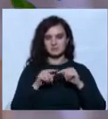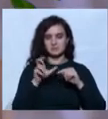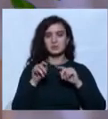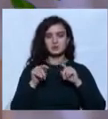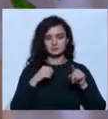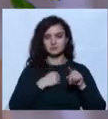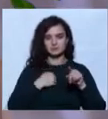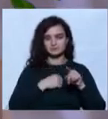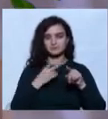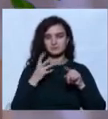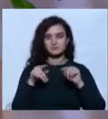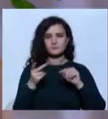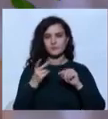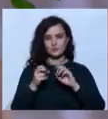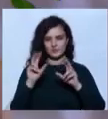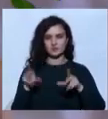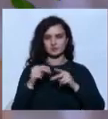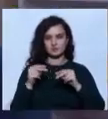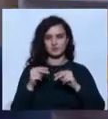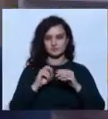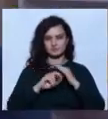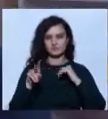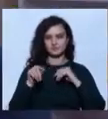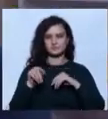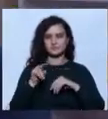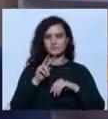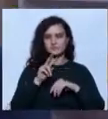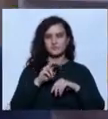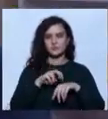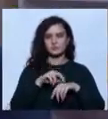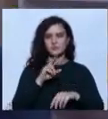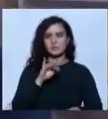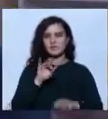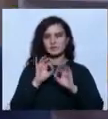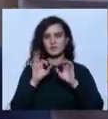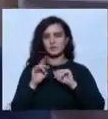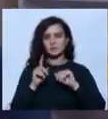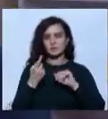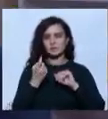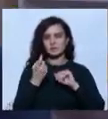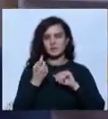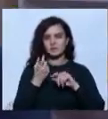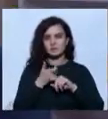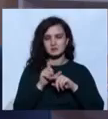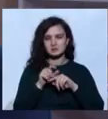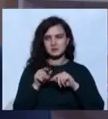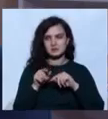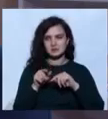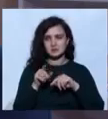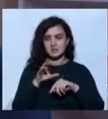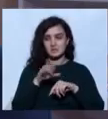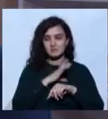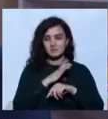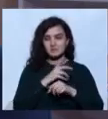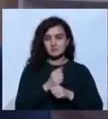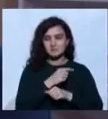Jim, but the two of them escape. Dr. Livesey explains that Gunn had already found the treasure and